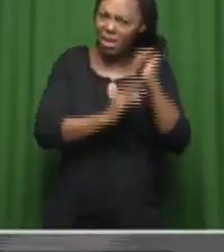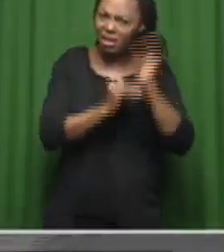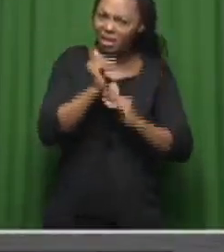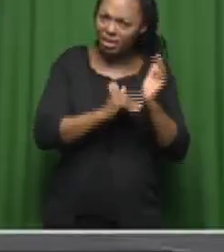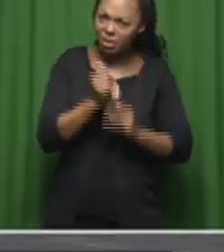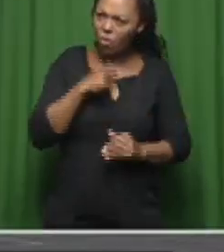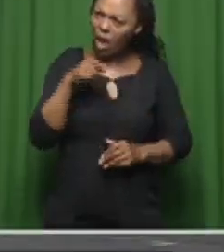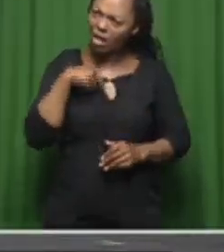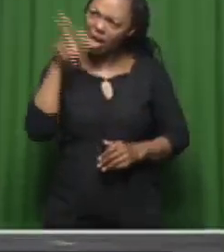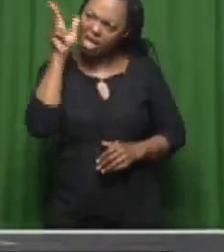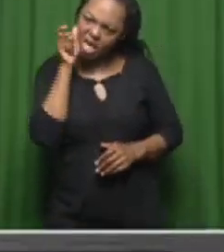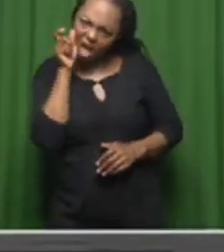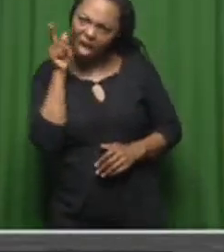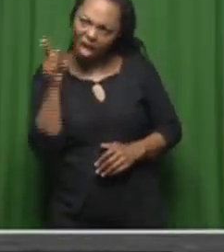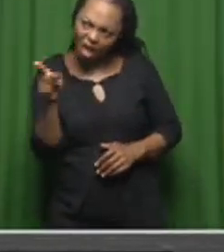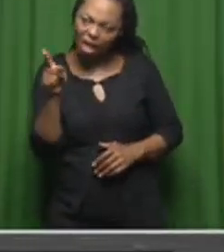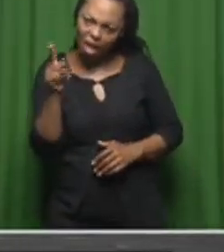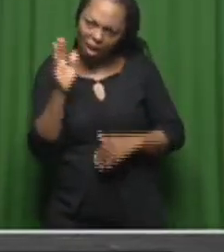No.